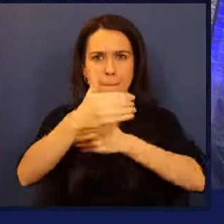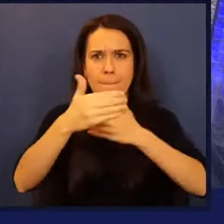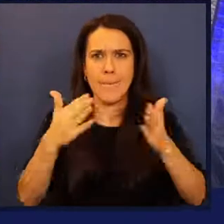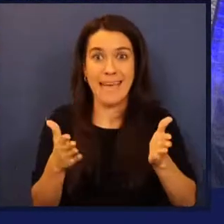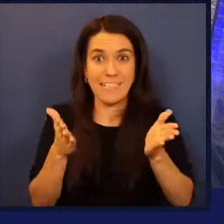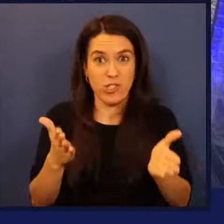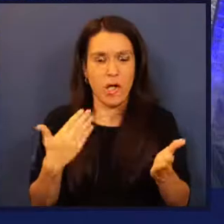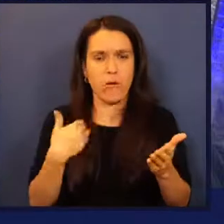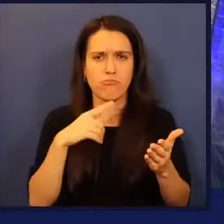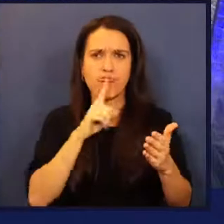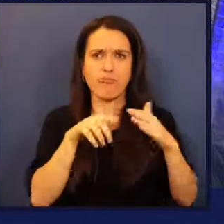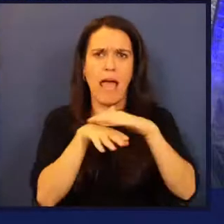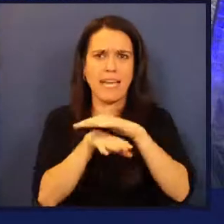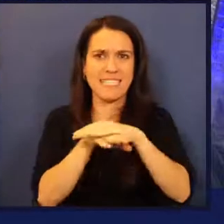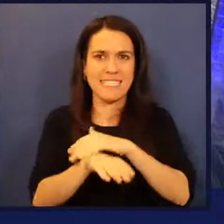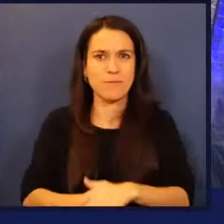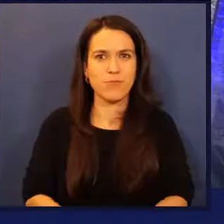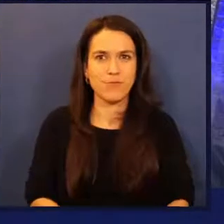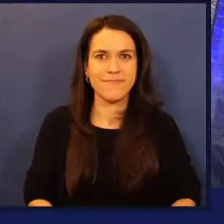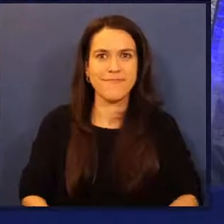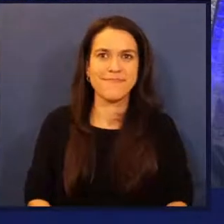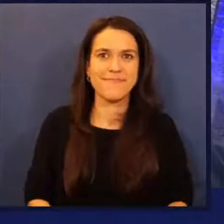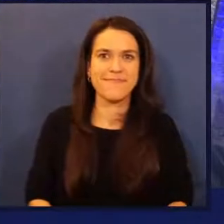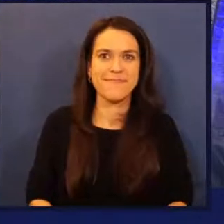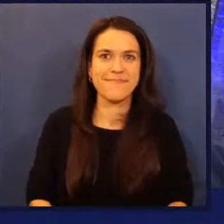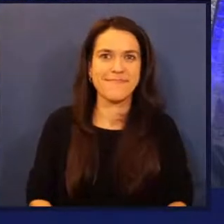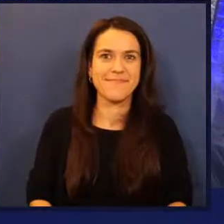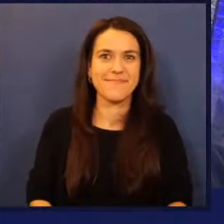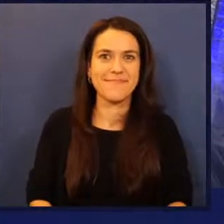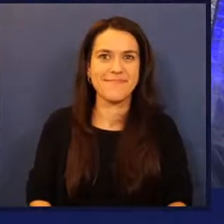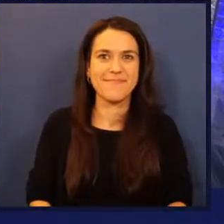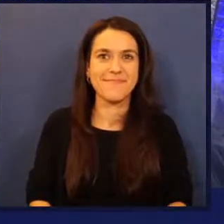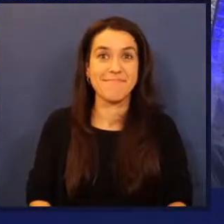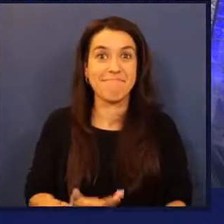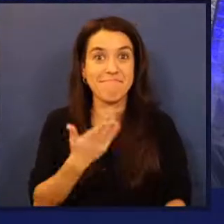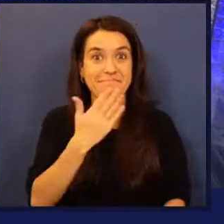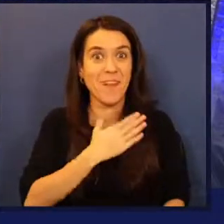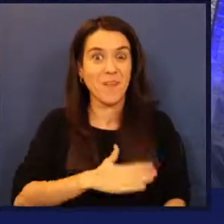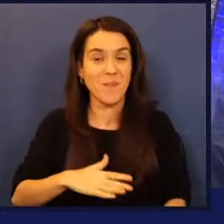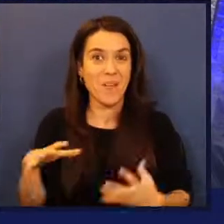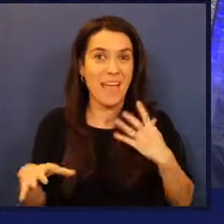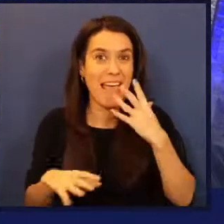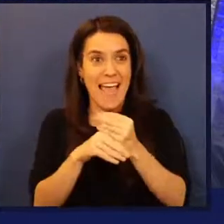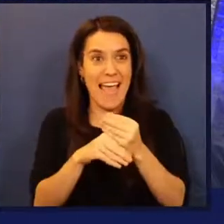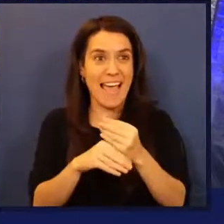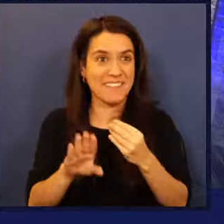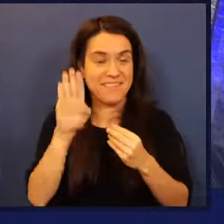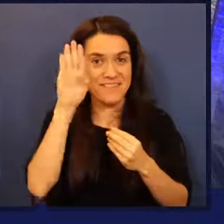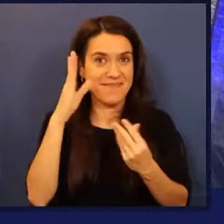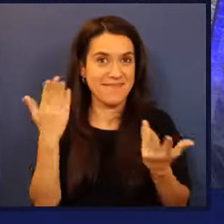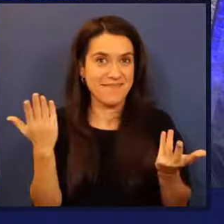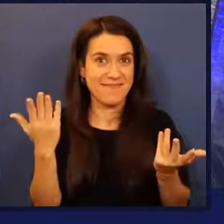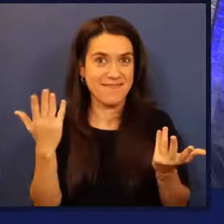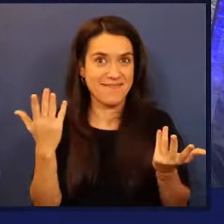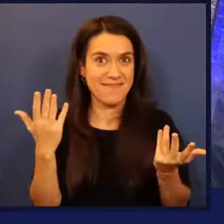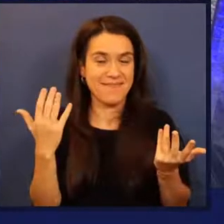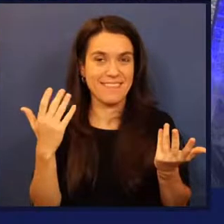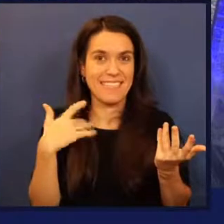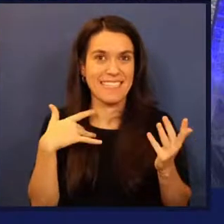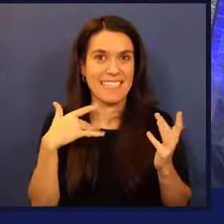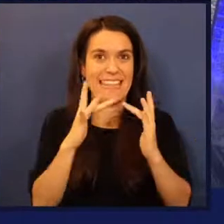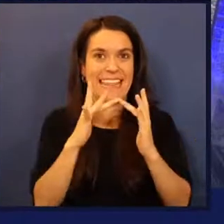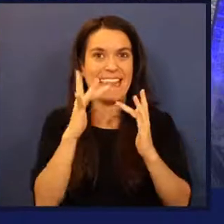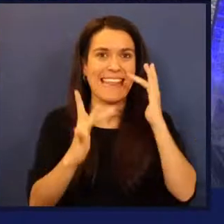accessible. So basically, you're back, Seth. Do you want to add in? I didn't hear that. My internet went out, and so